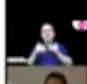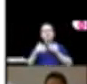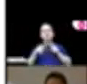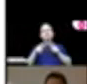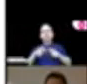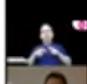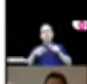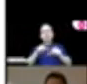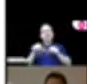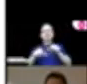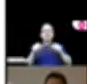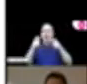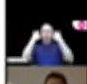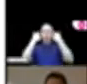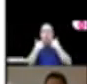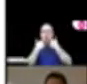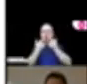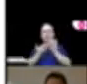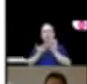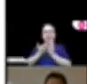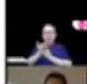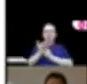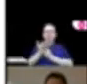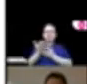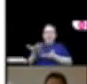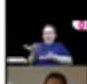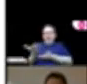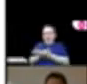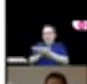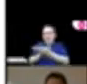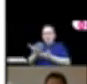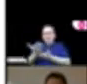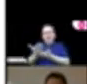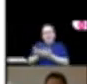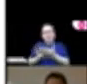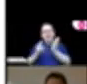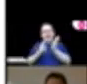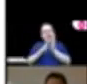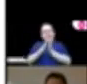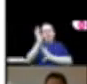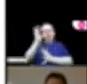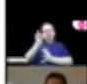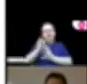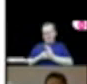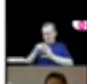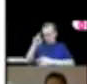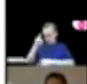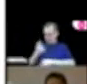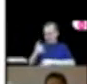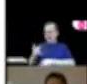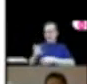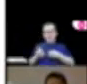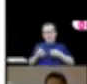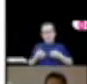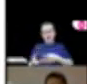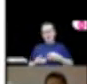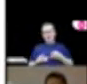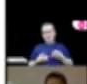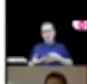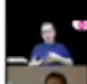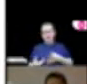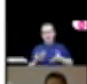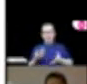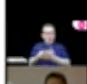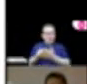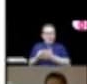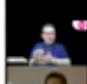dates. They're going through counseling with the NHS, that they are worried that we're wasting their money. They're going to